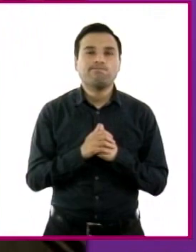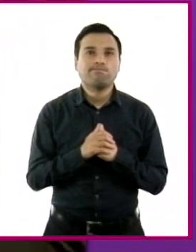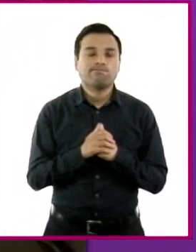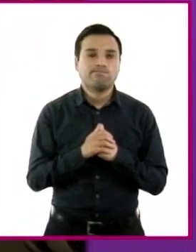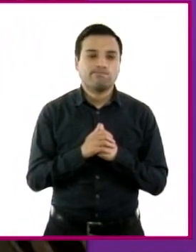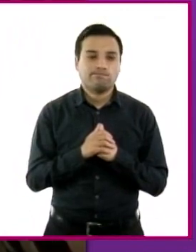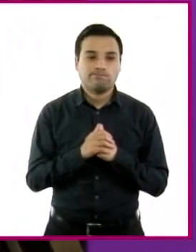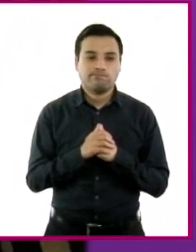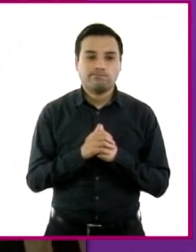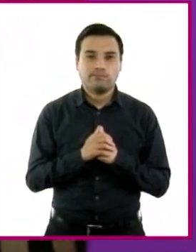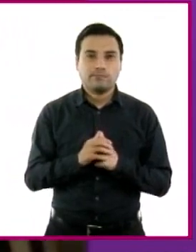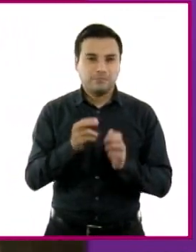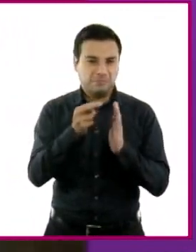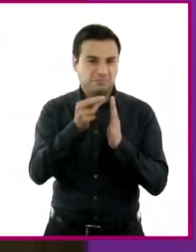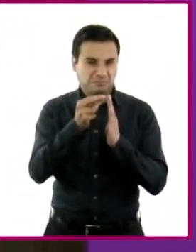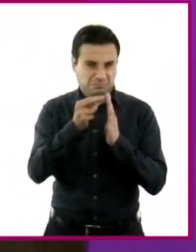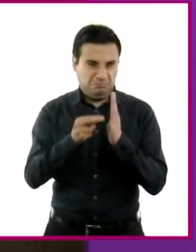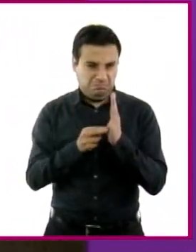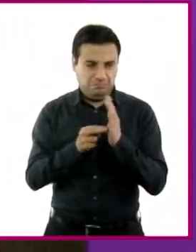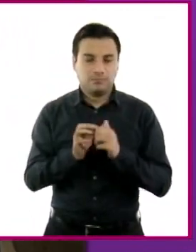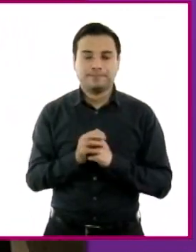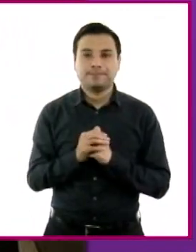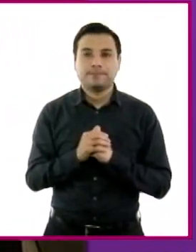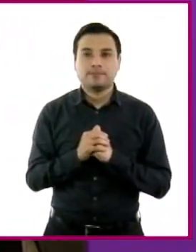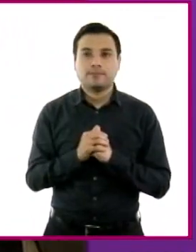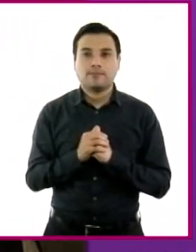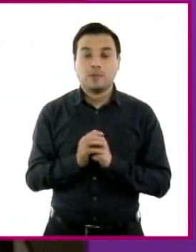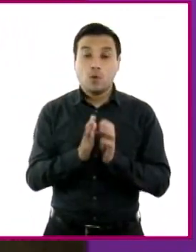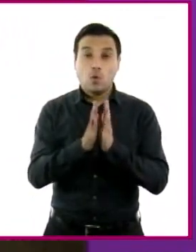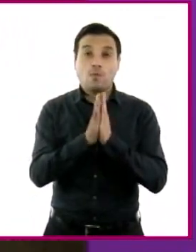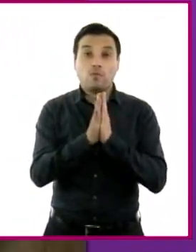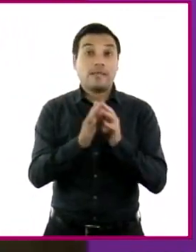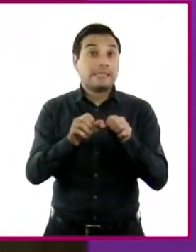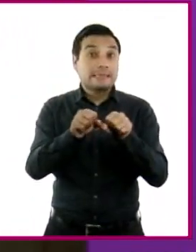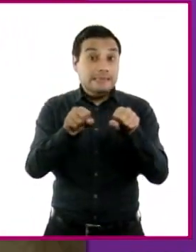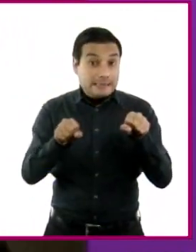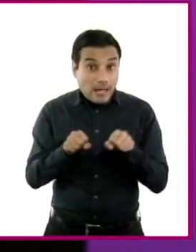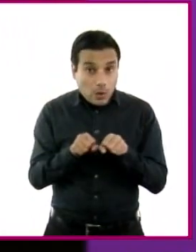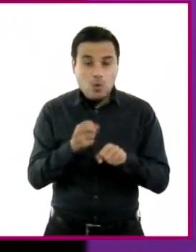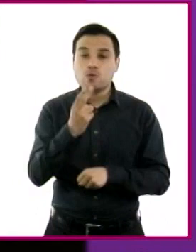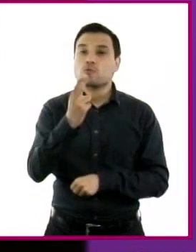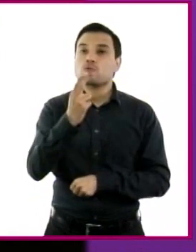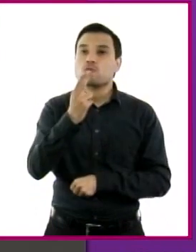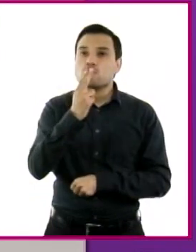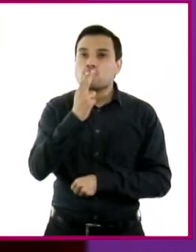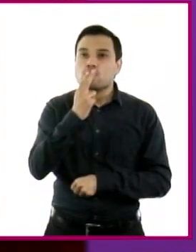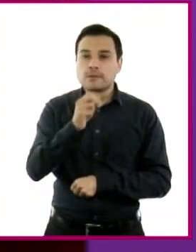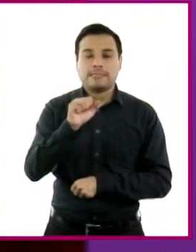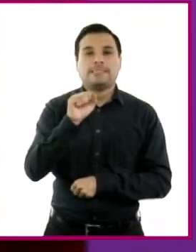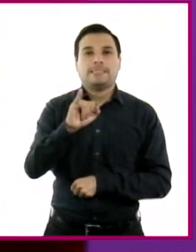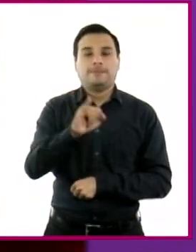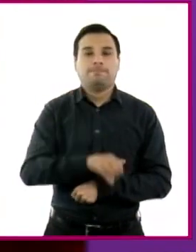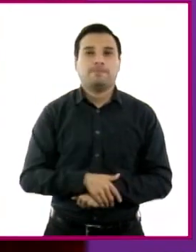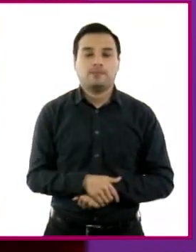the last rule must be, please, smoke in the classroom. Yeah.